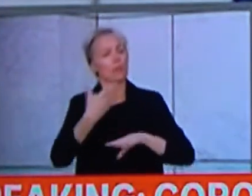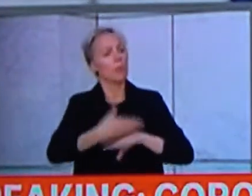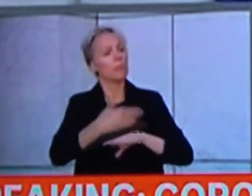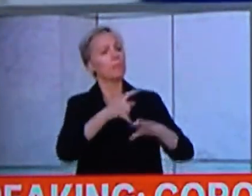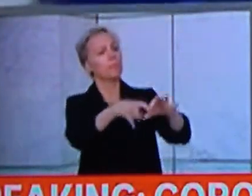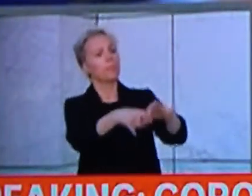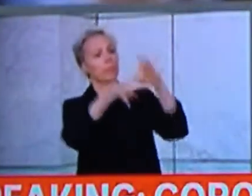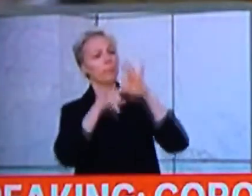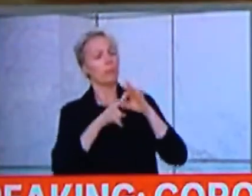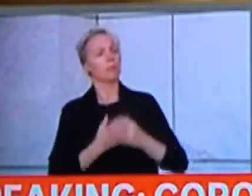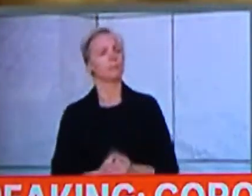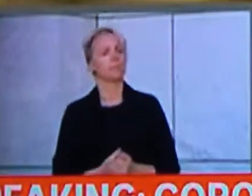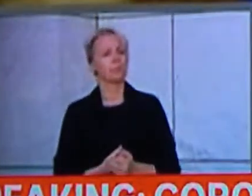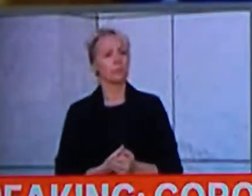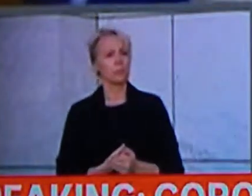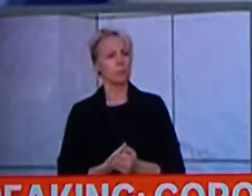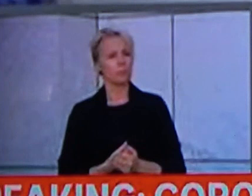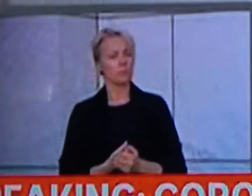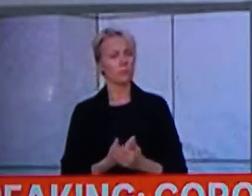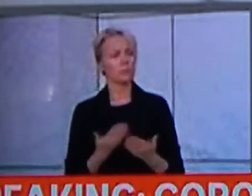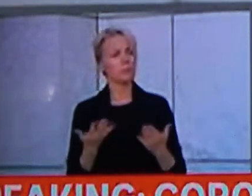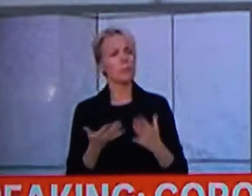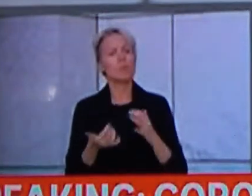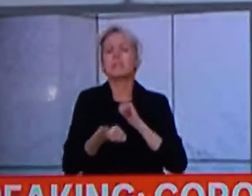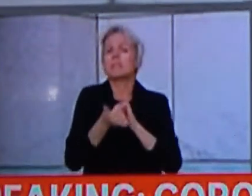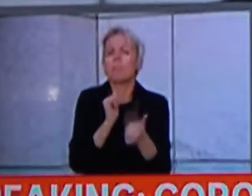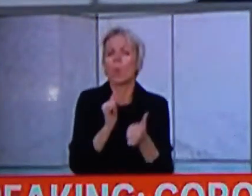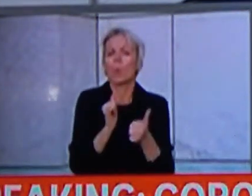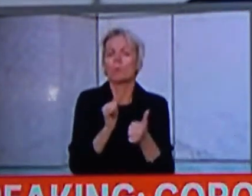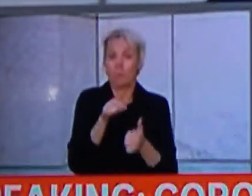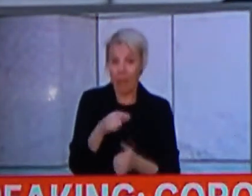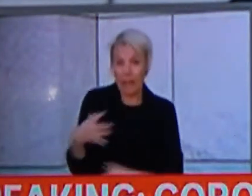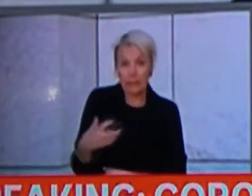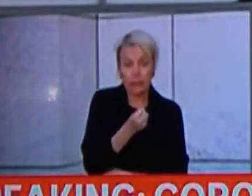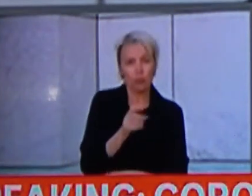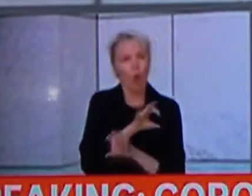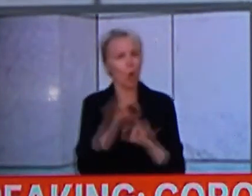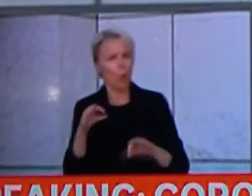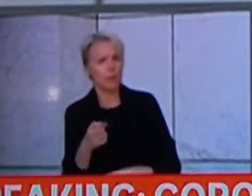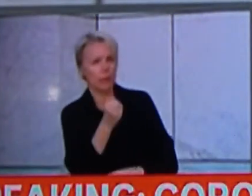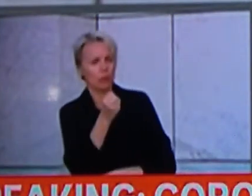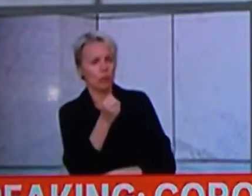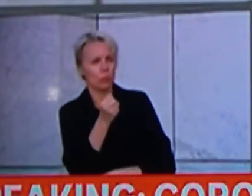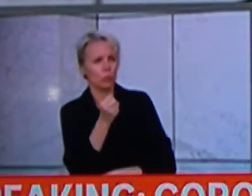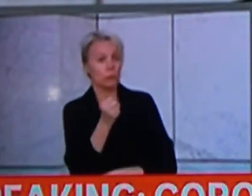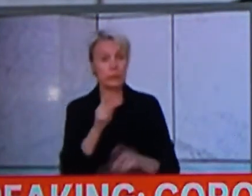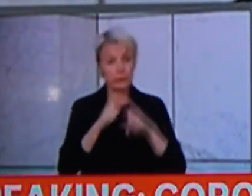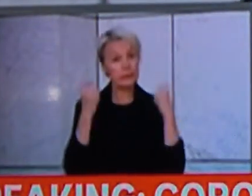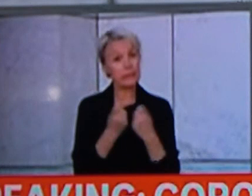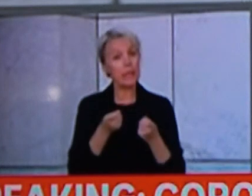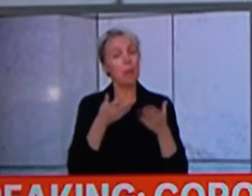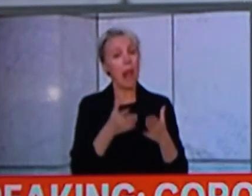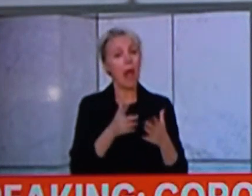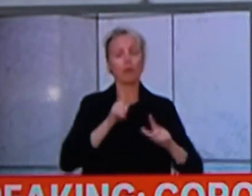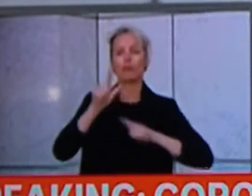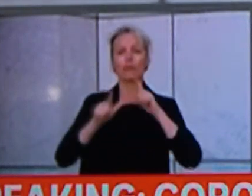Prime Minister, where does sport come down on the essential to non-essential? Sport come down on the essential to non-essential scale? Will teams still be able to travel